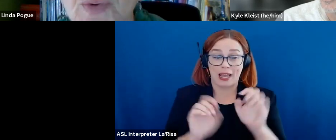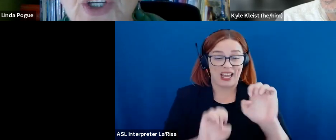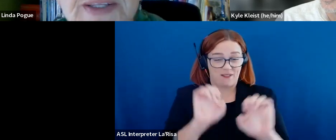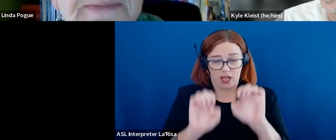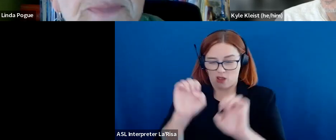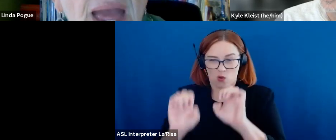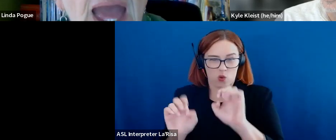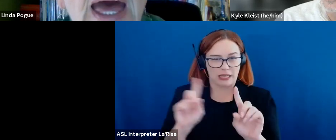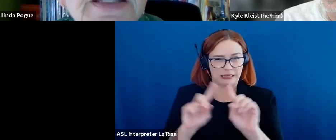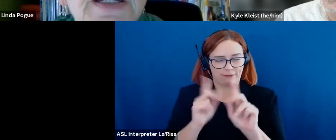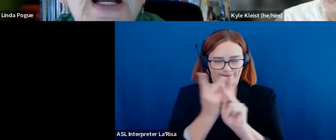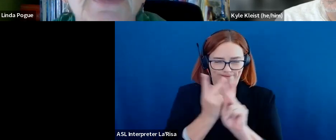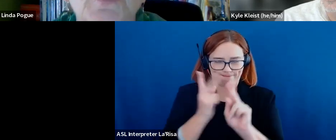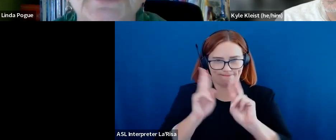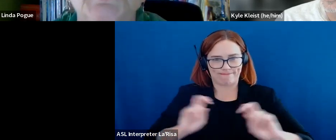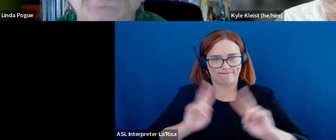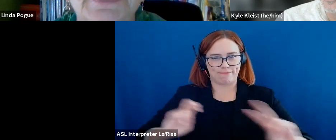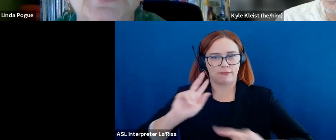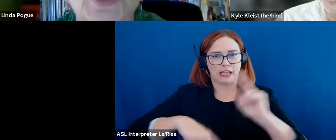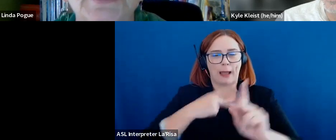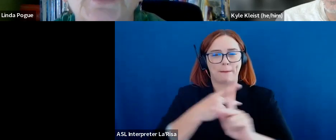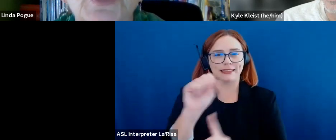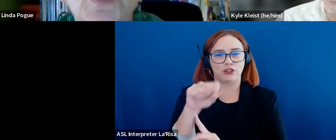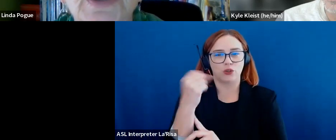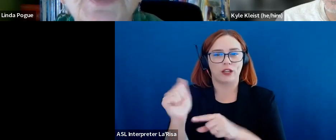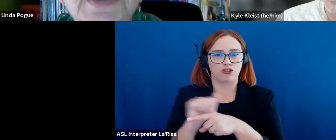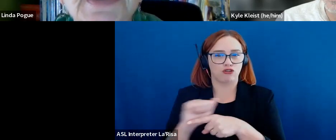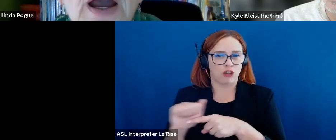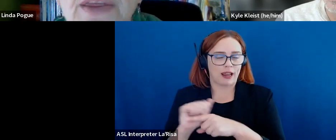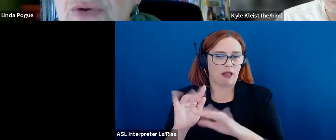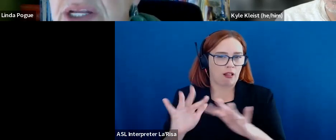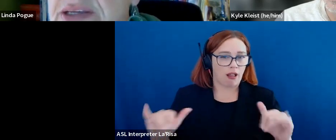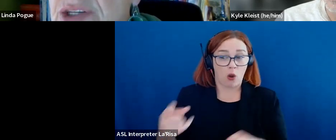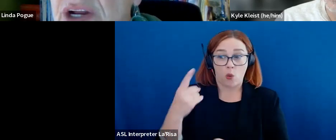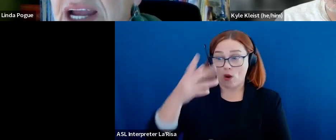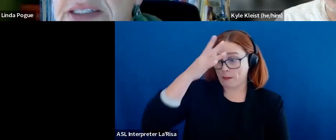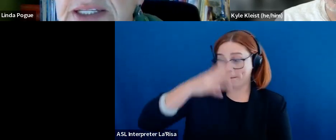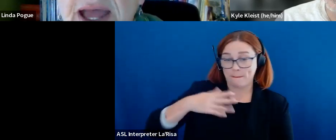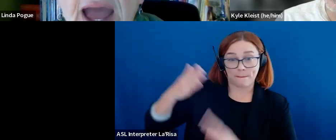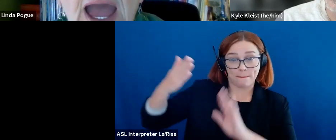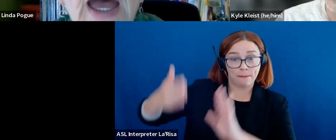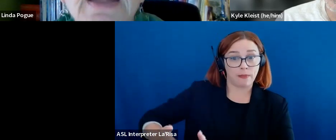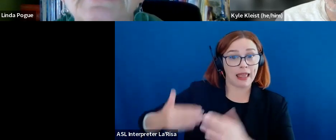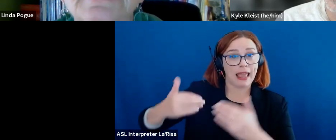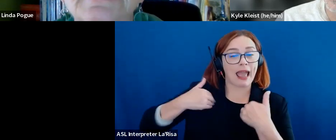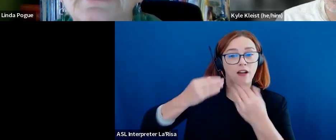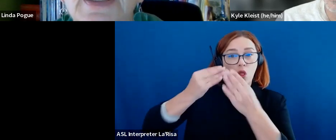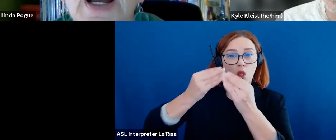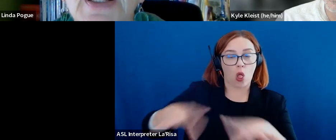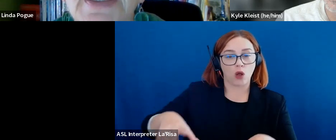different situations. And there was this particular gentleman who had lost his sight through an industrial accident,